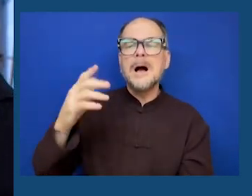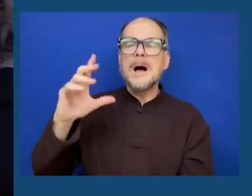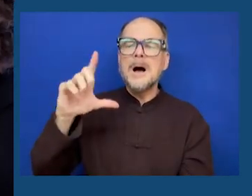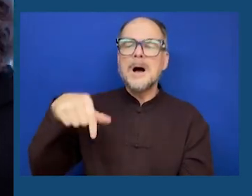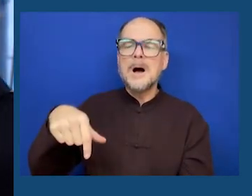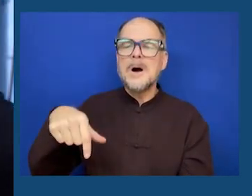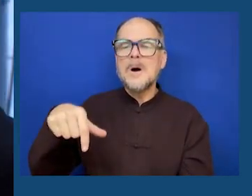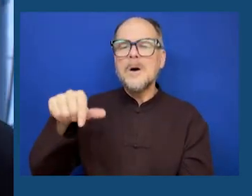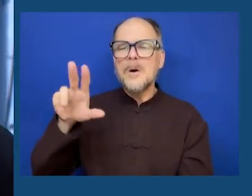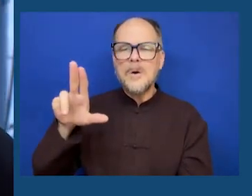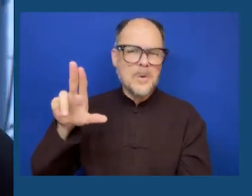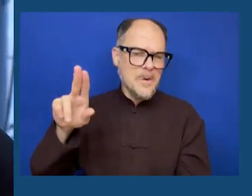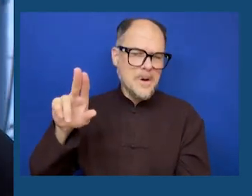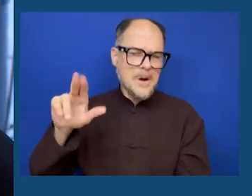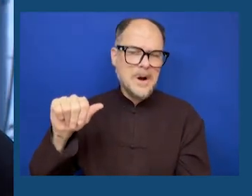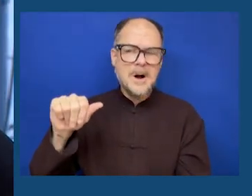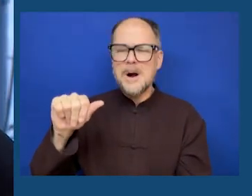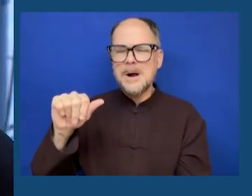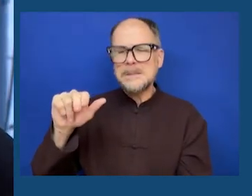Several people in this room